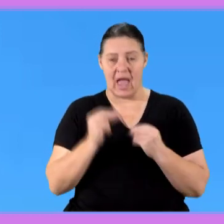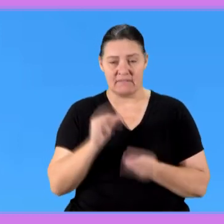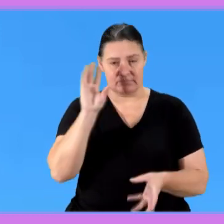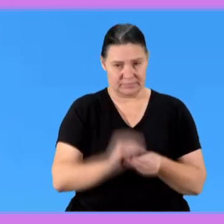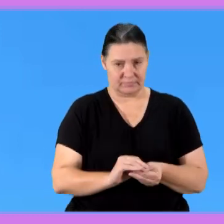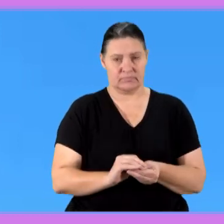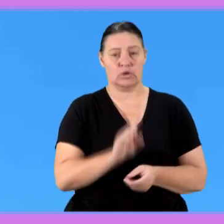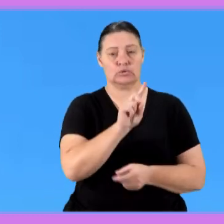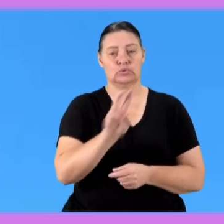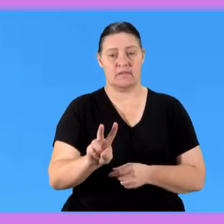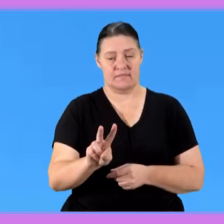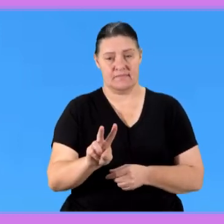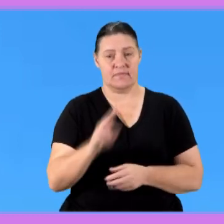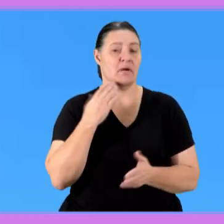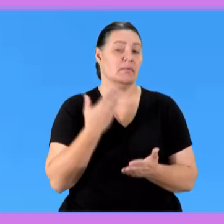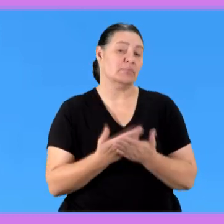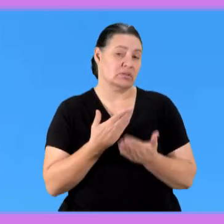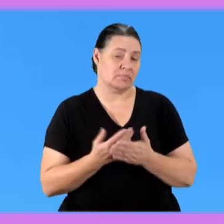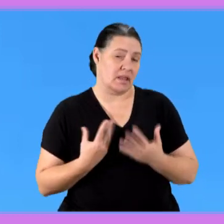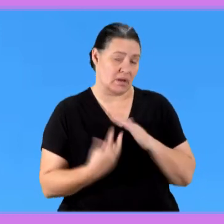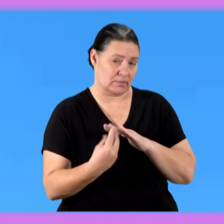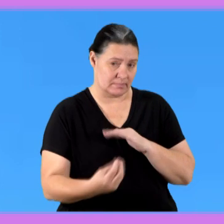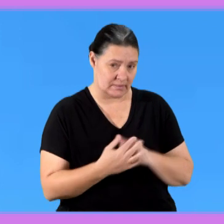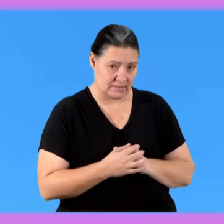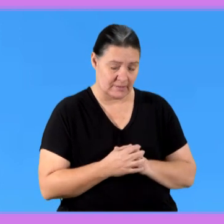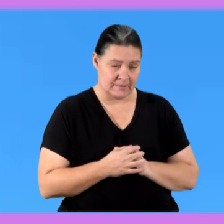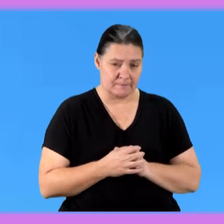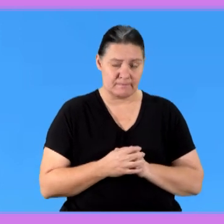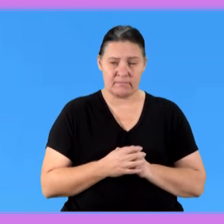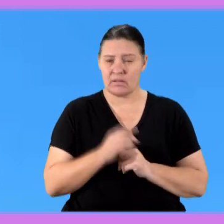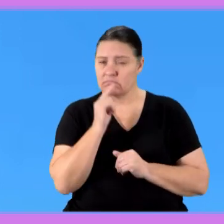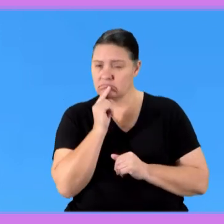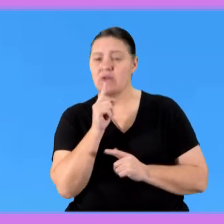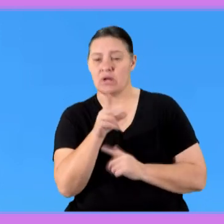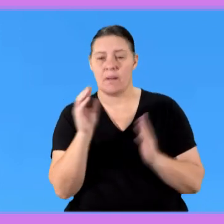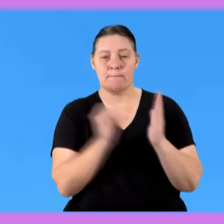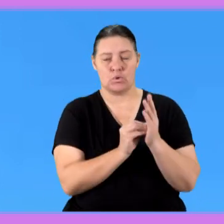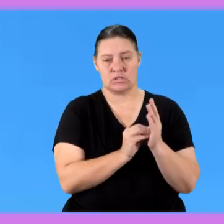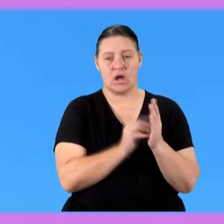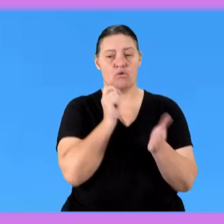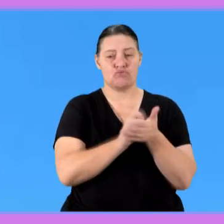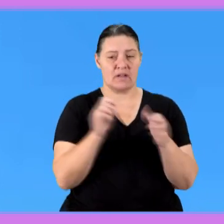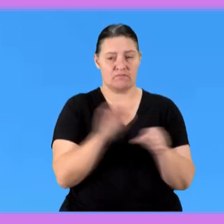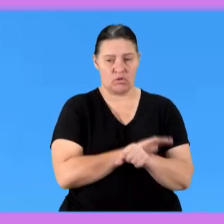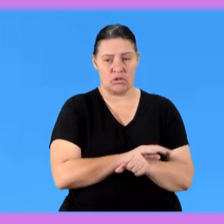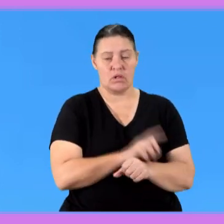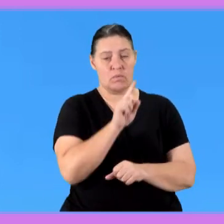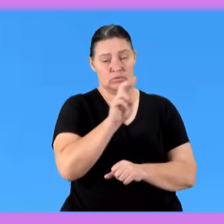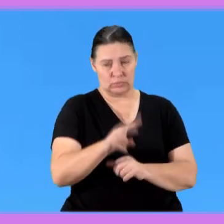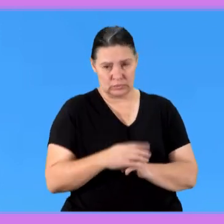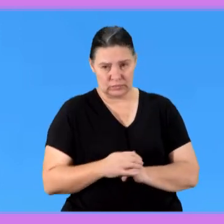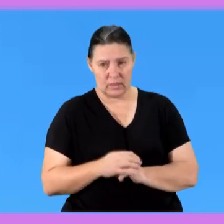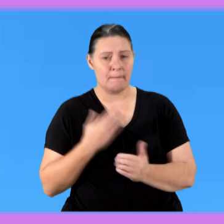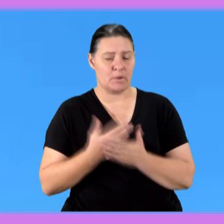have 12 possible outcomes. Okay. So you can write the words in full as well, possible